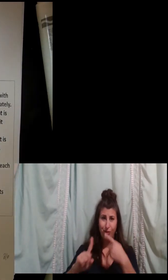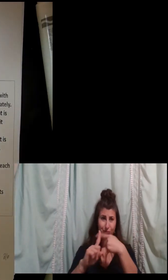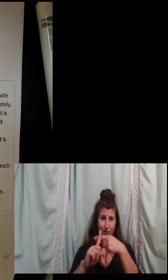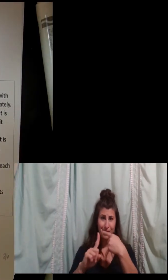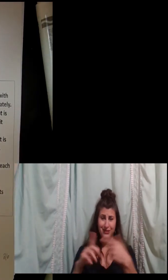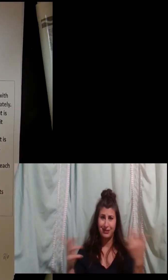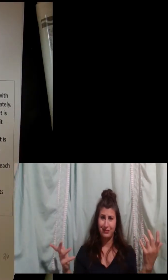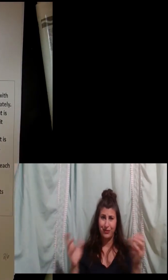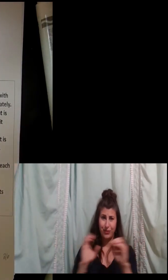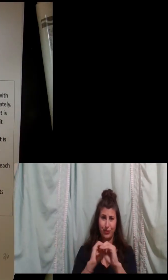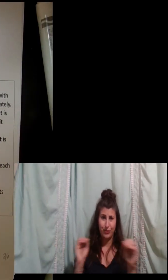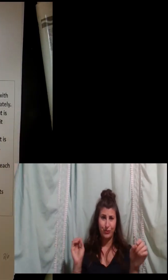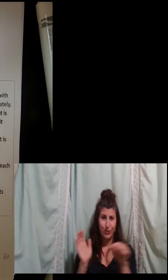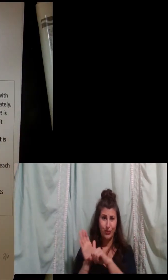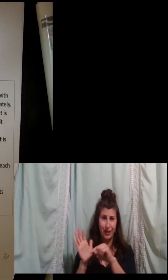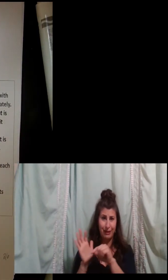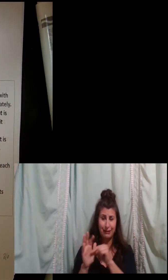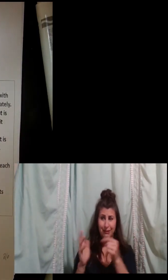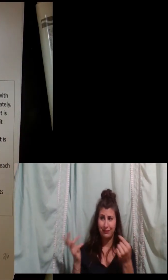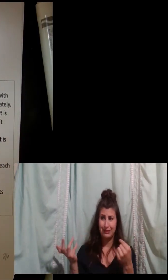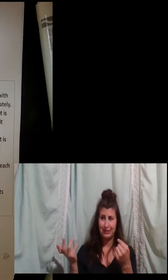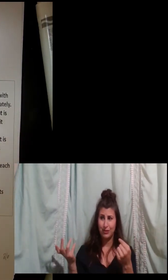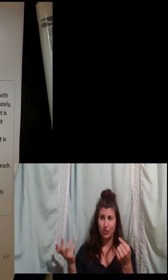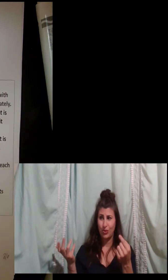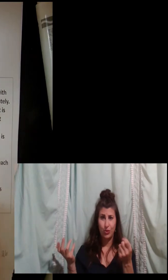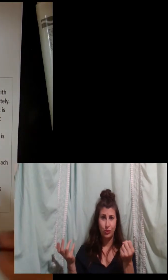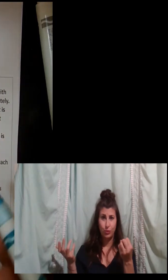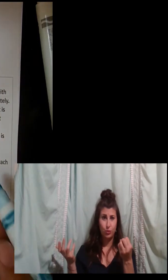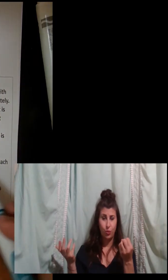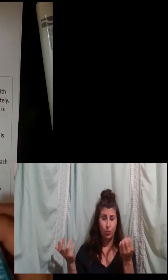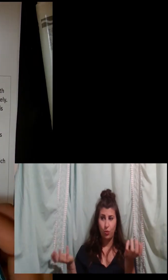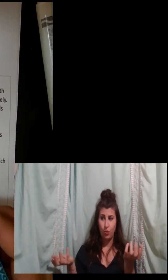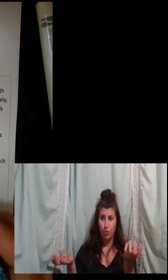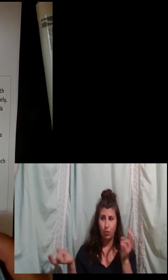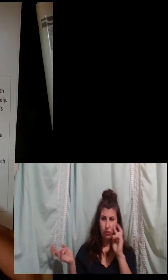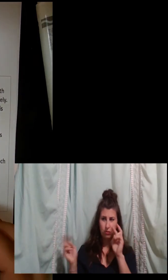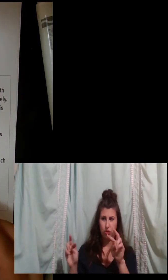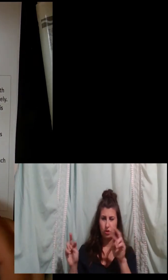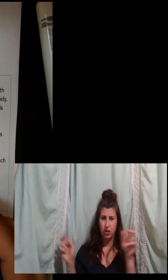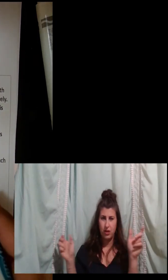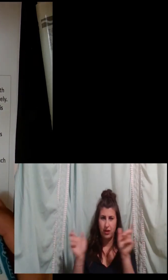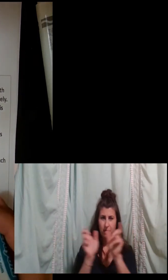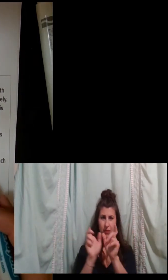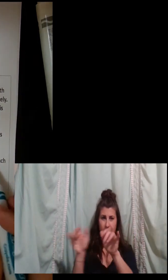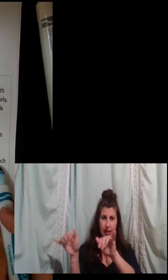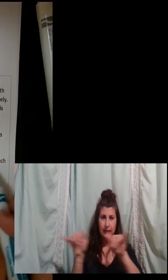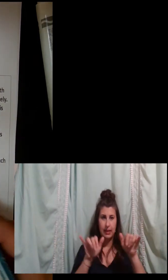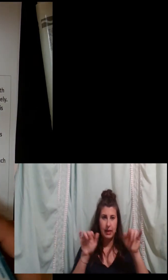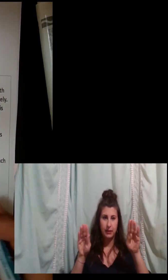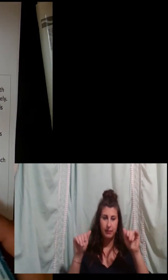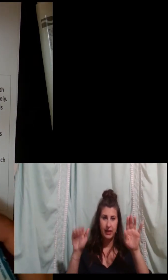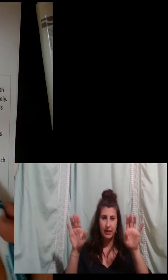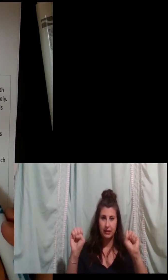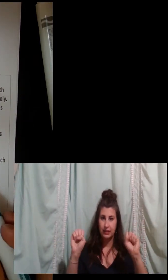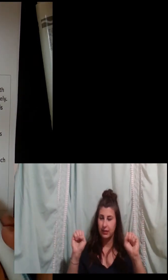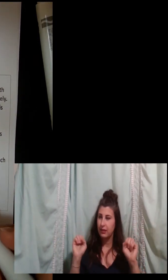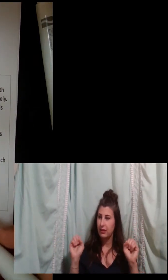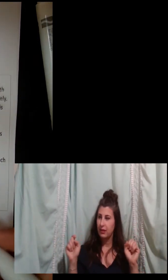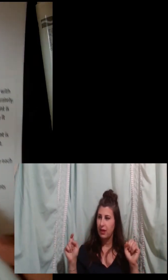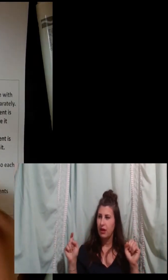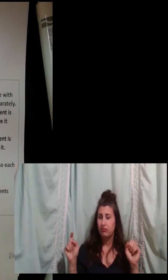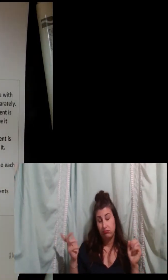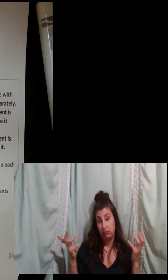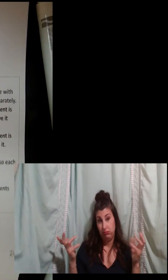all positive. There's no negatives. So then let's look. Combine like bases so the